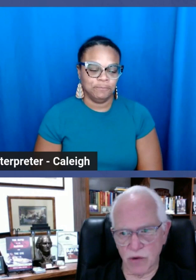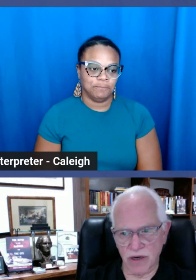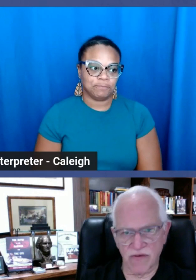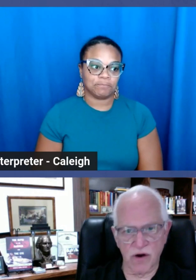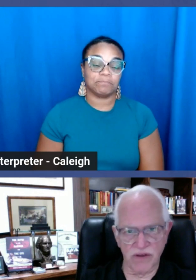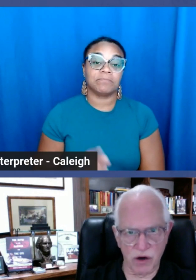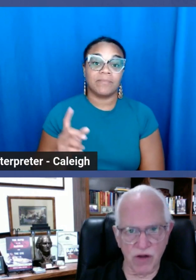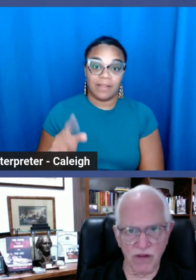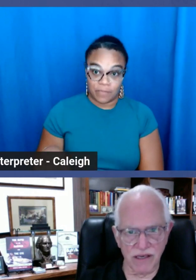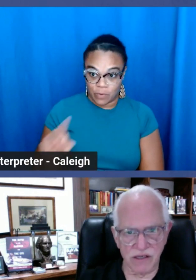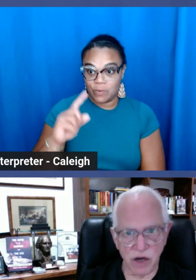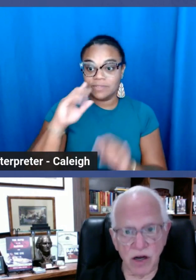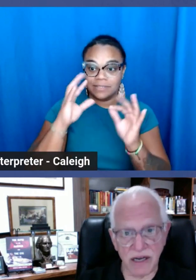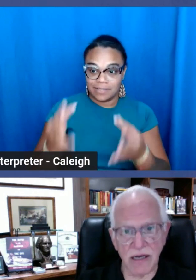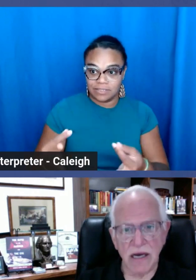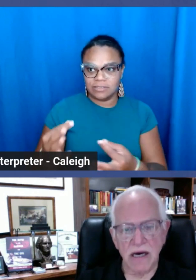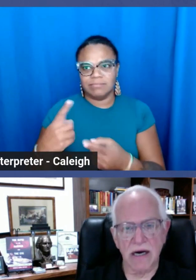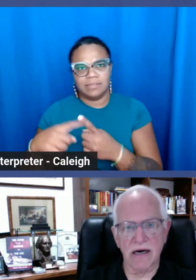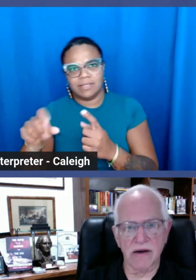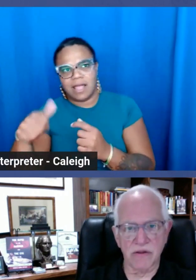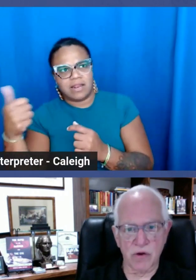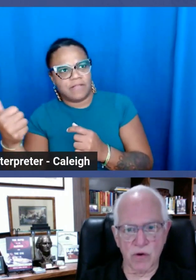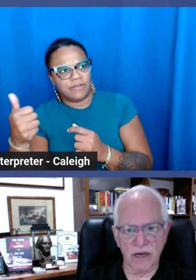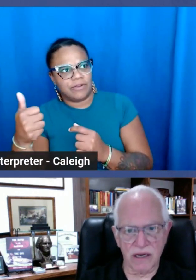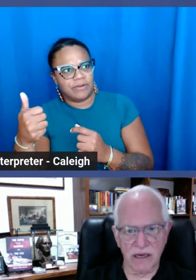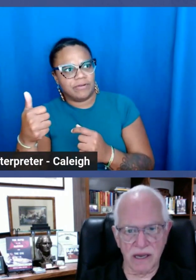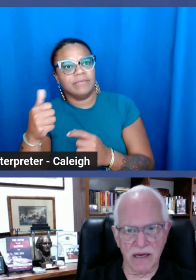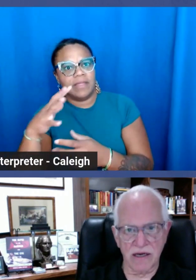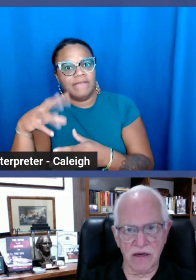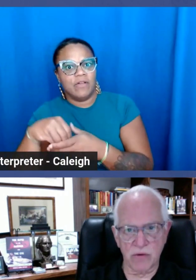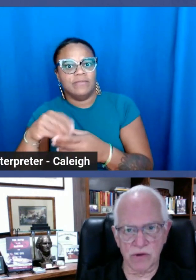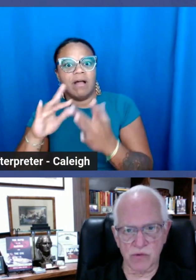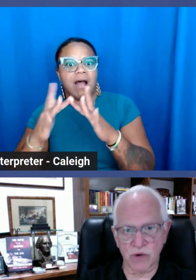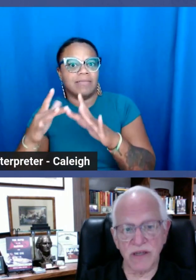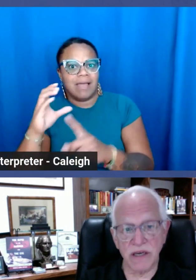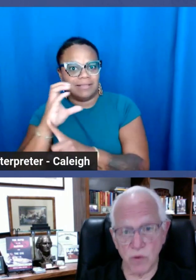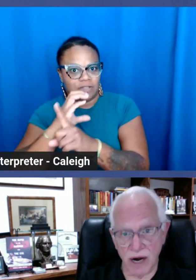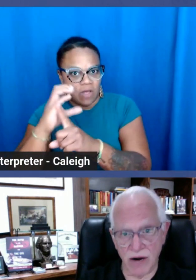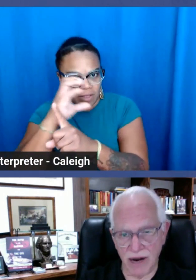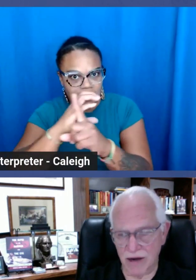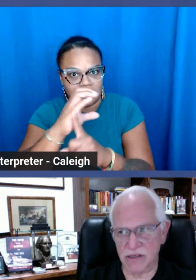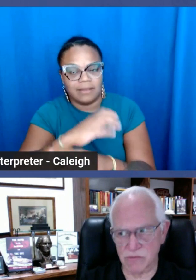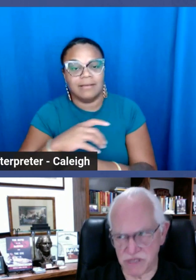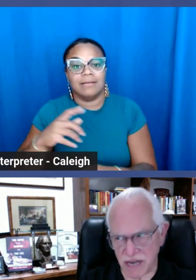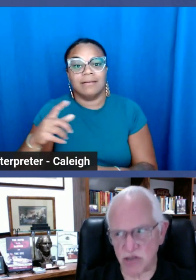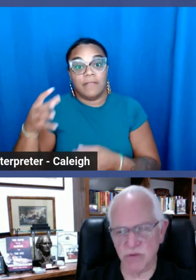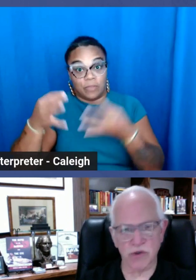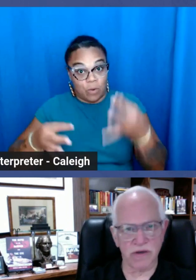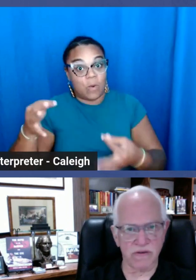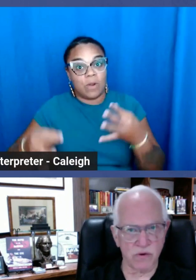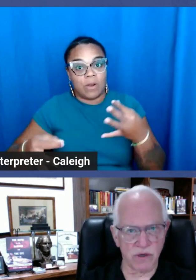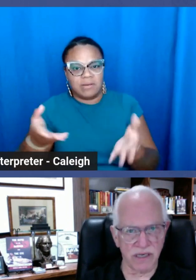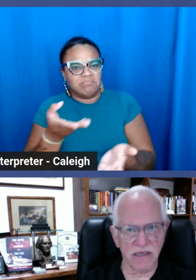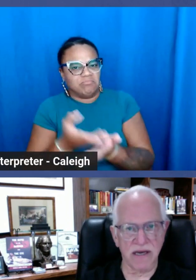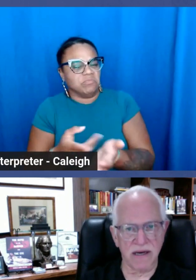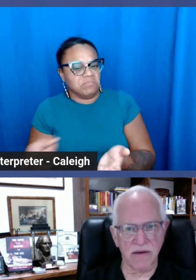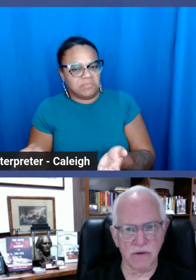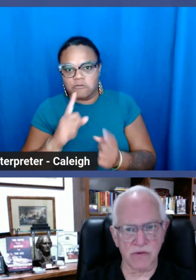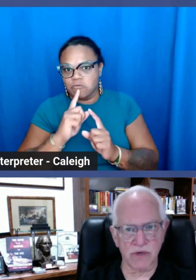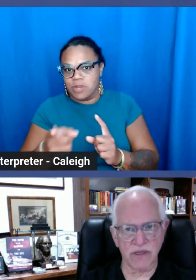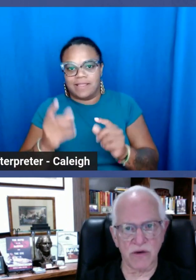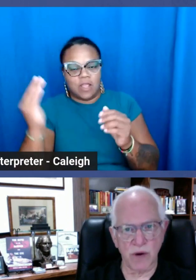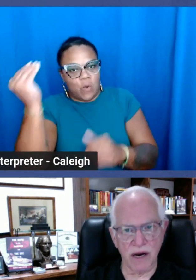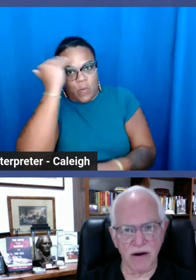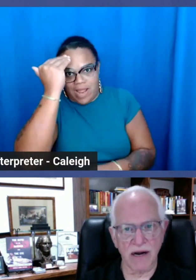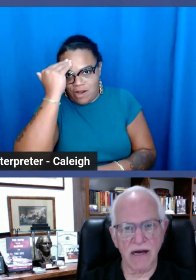another one involving online stalking, the court indicated it was really aware, and a substantial majority of the court indicated it